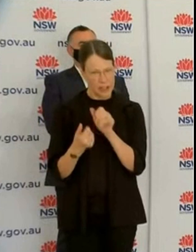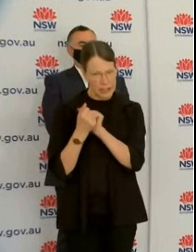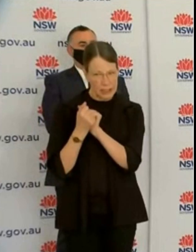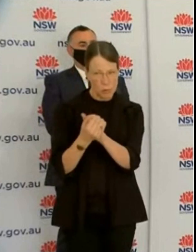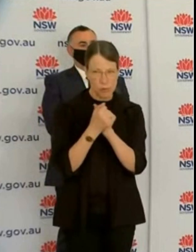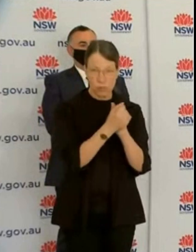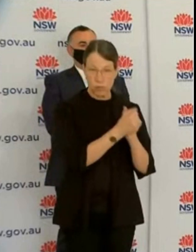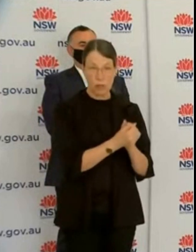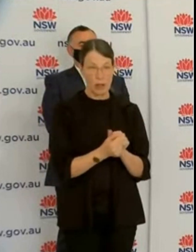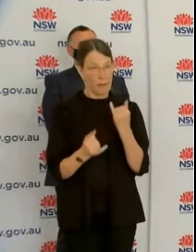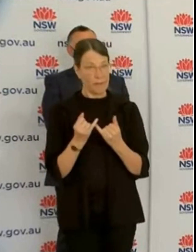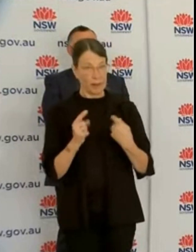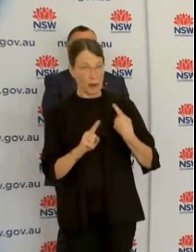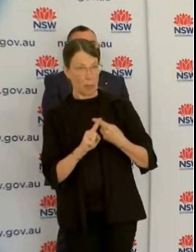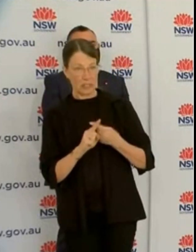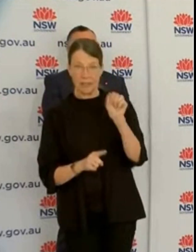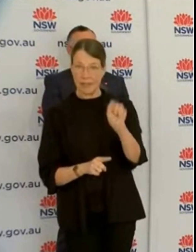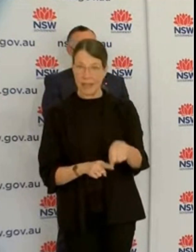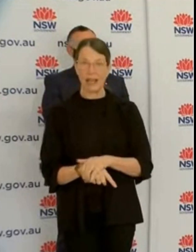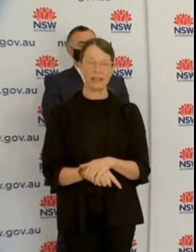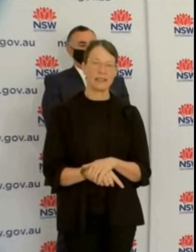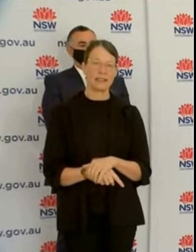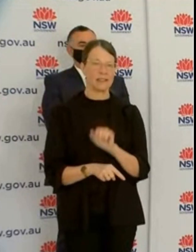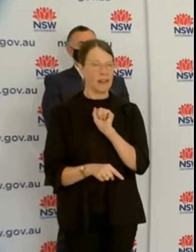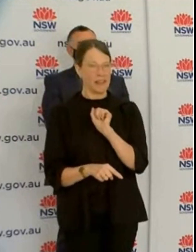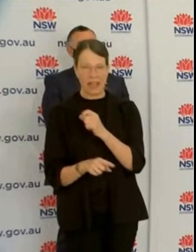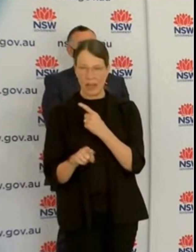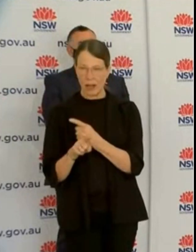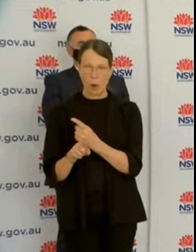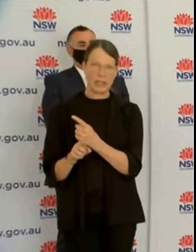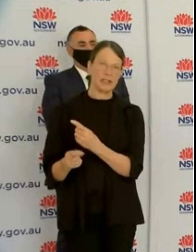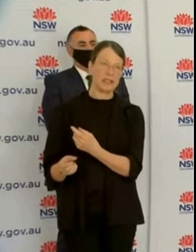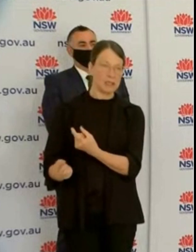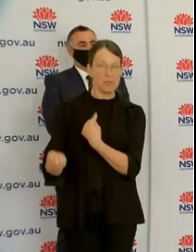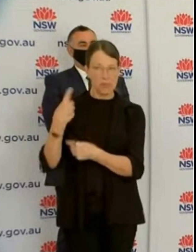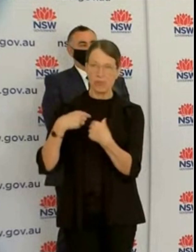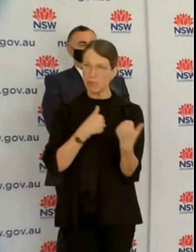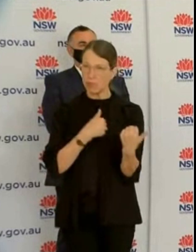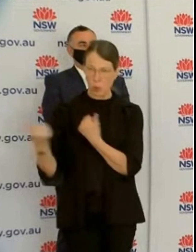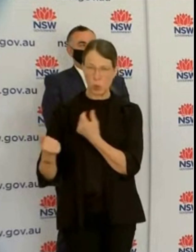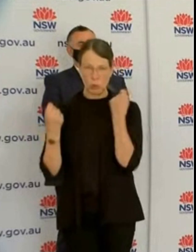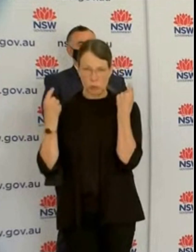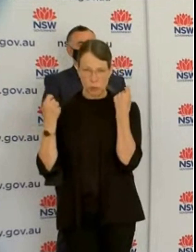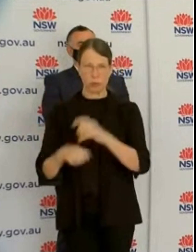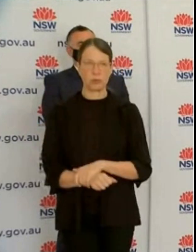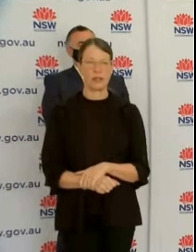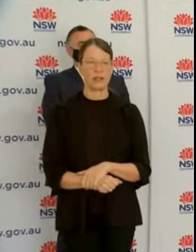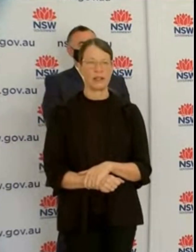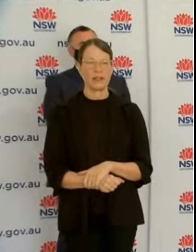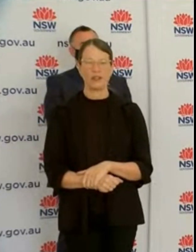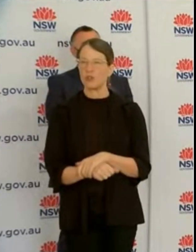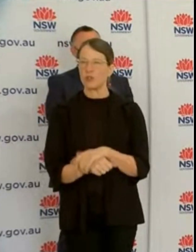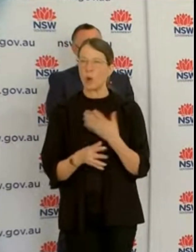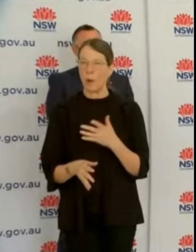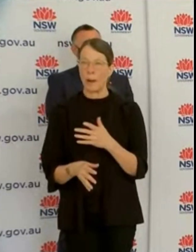very, very positive, can I say, in their comments. And the advice we actually received before we made decisions about the date of the